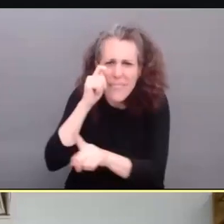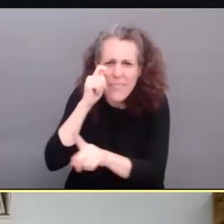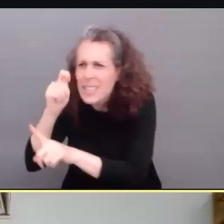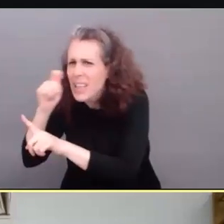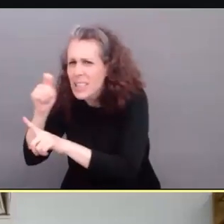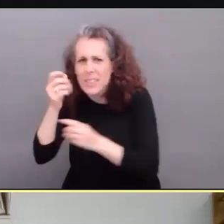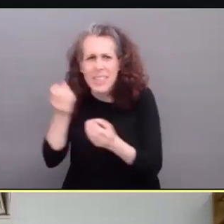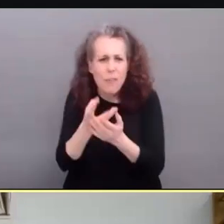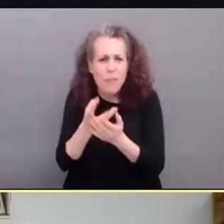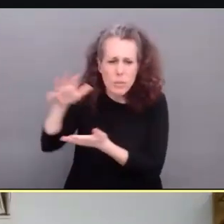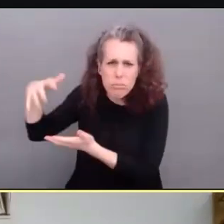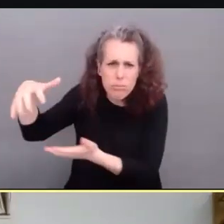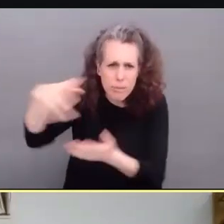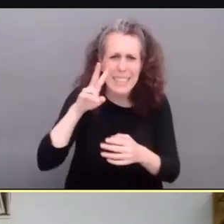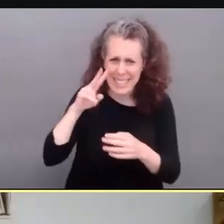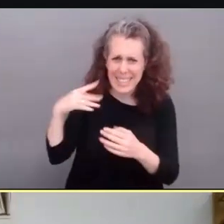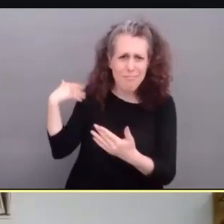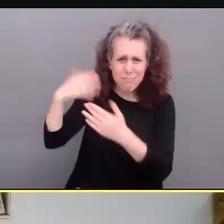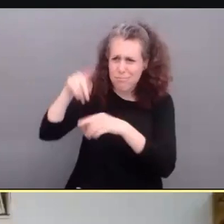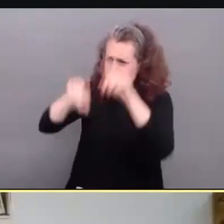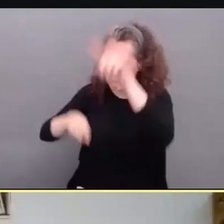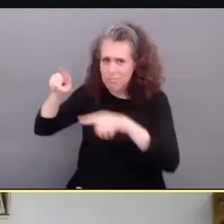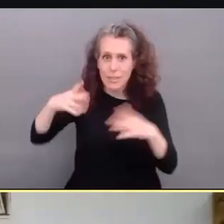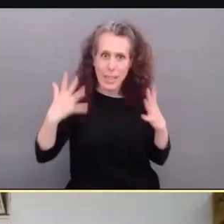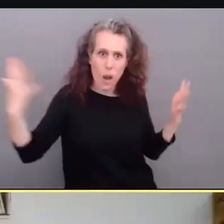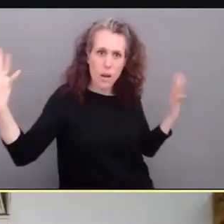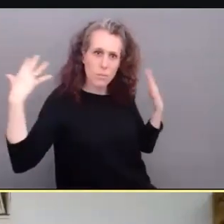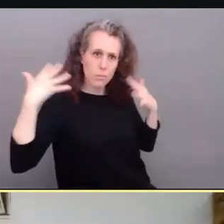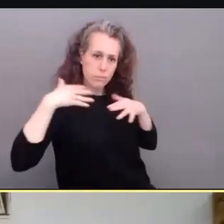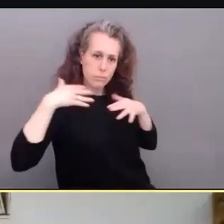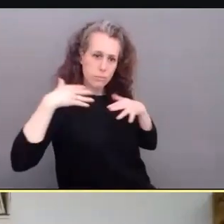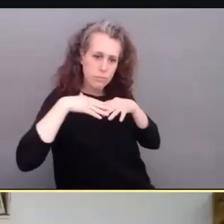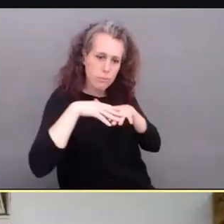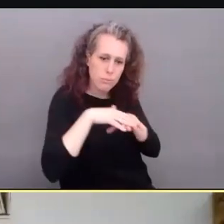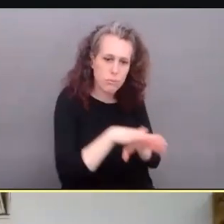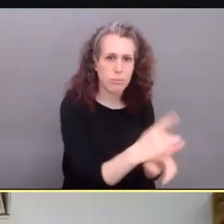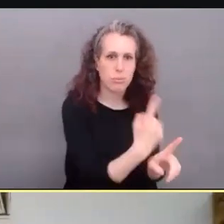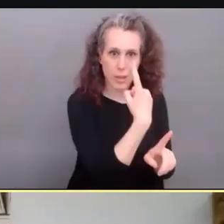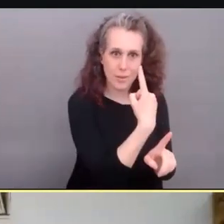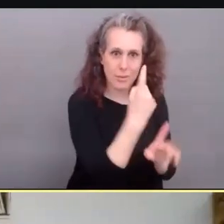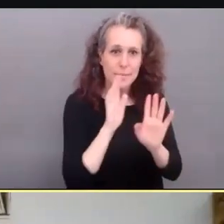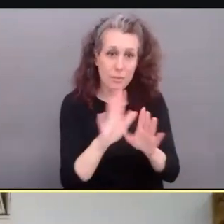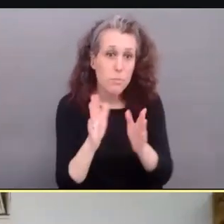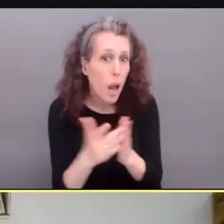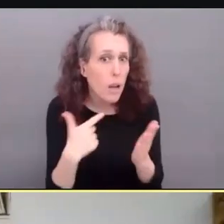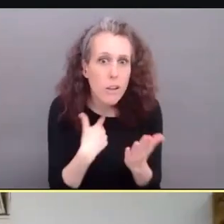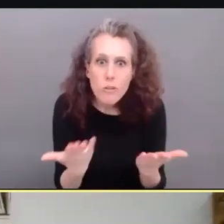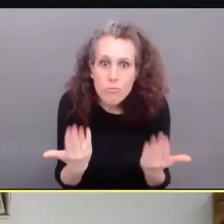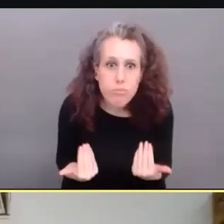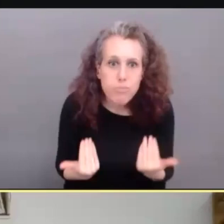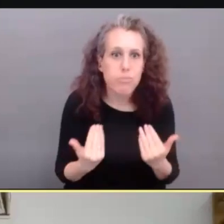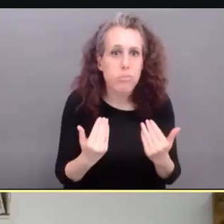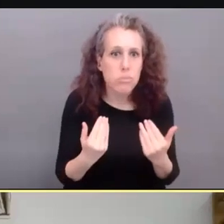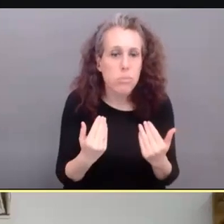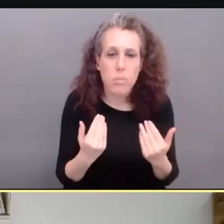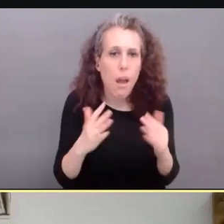in approach. So now at last we're moving together towards a common approach. What I really welcome about the